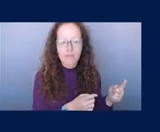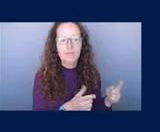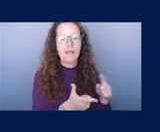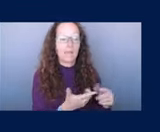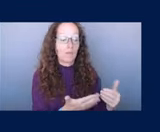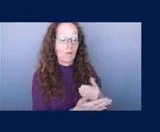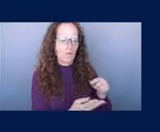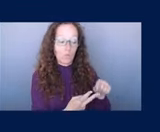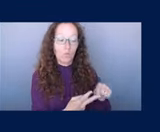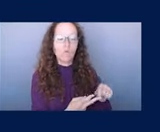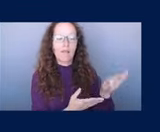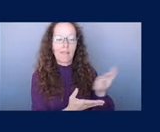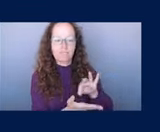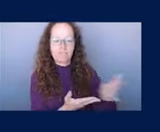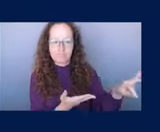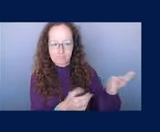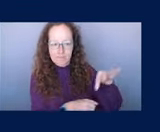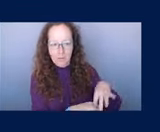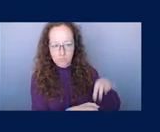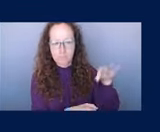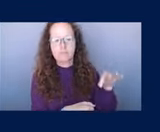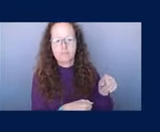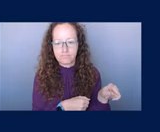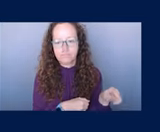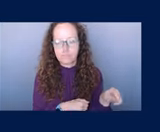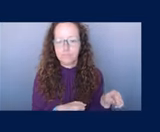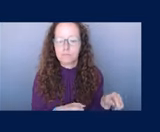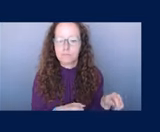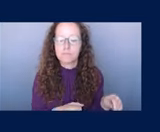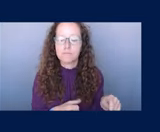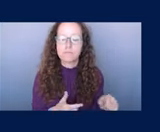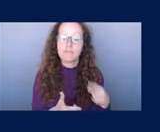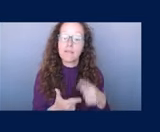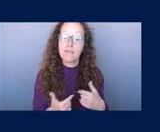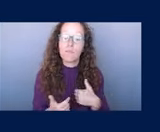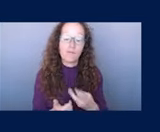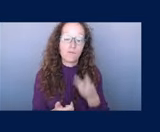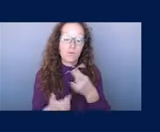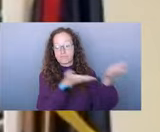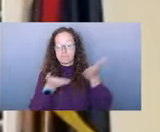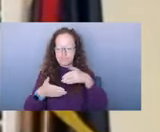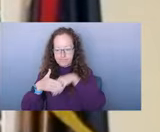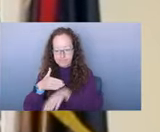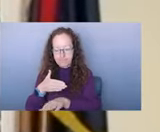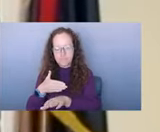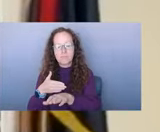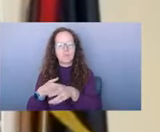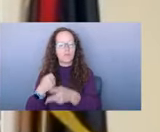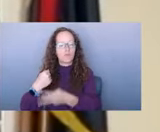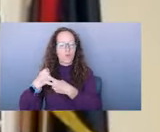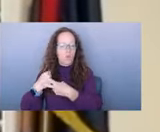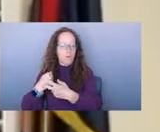that process, we keep them in two actually separate boxes, but they're easy to identify those two separate boxes. Excellent. We